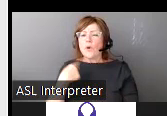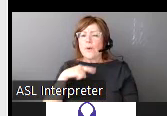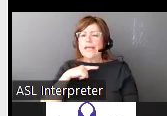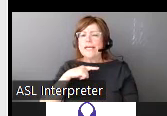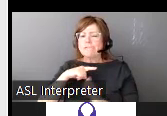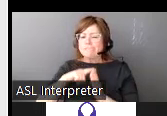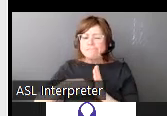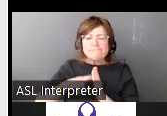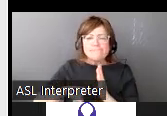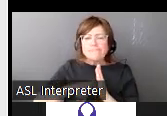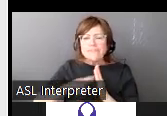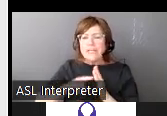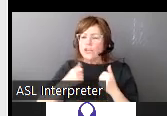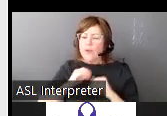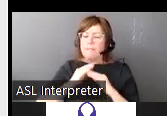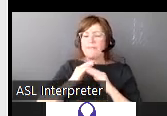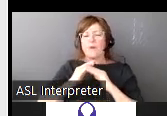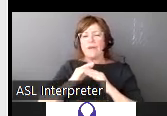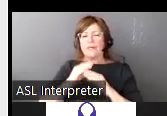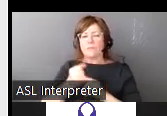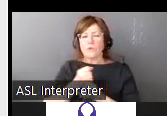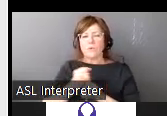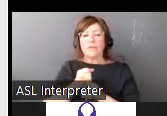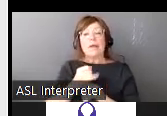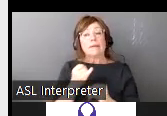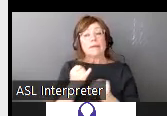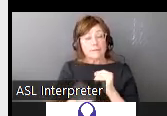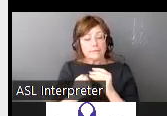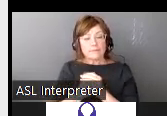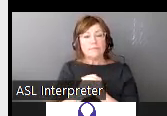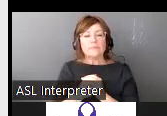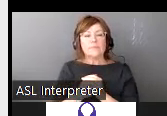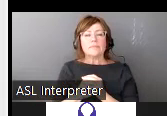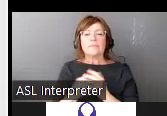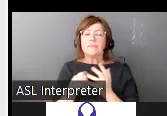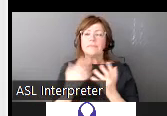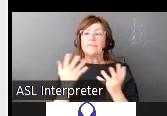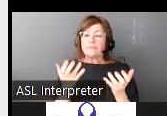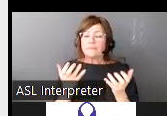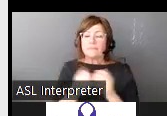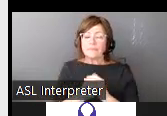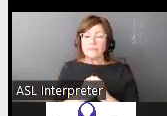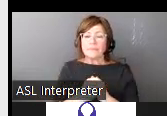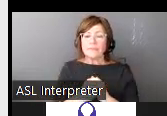to prevent elder abuse. And lastly, I would like to